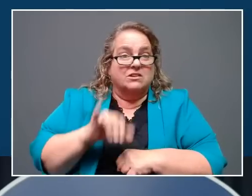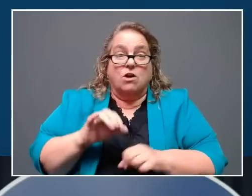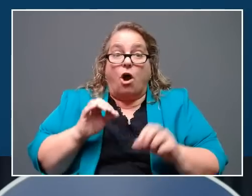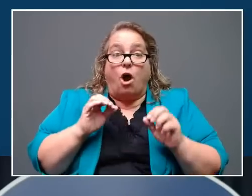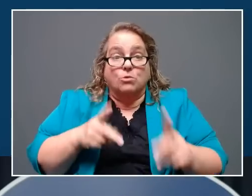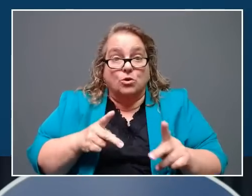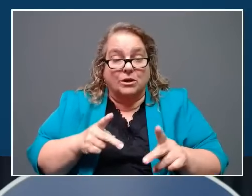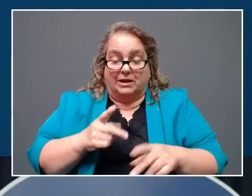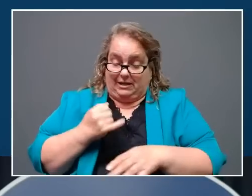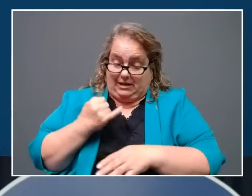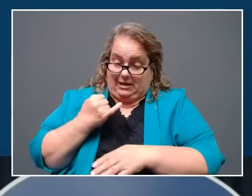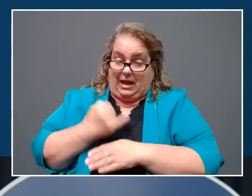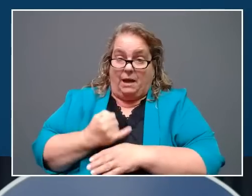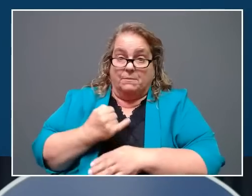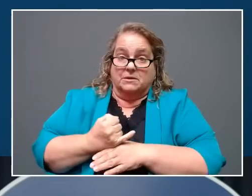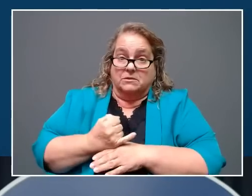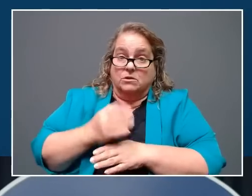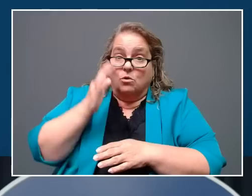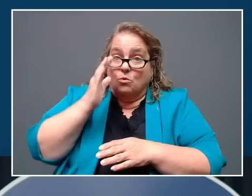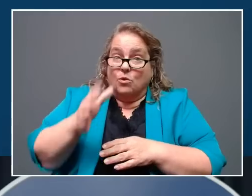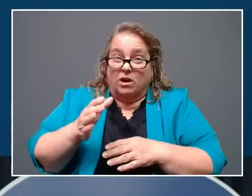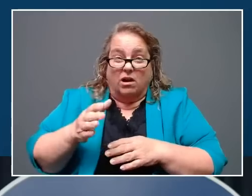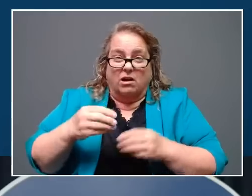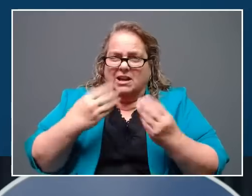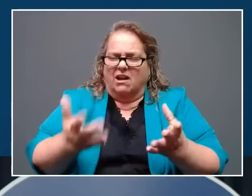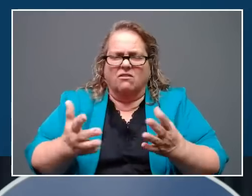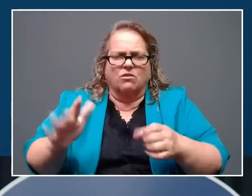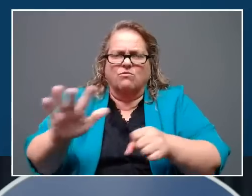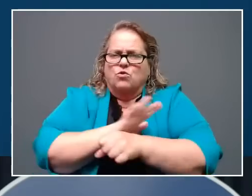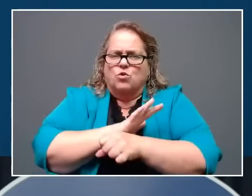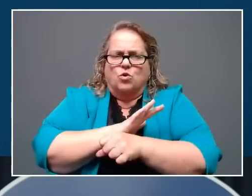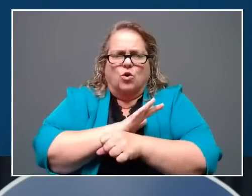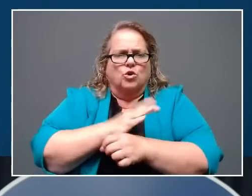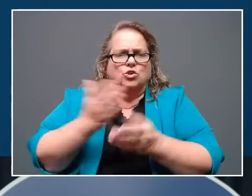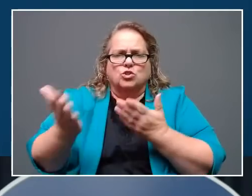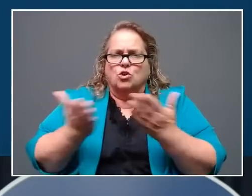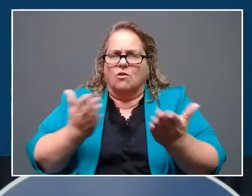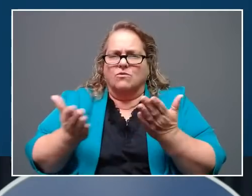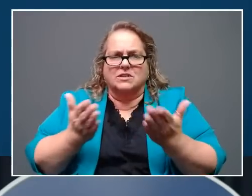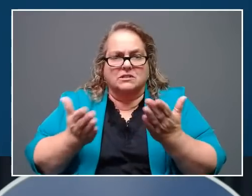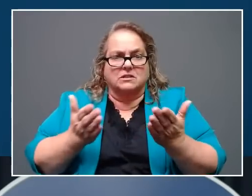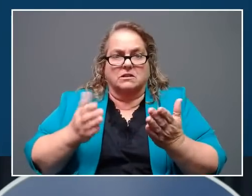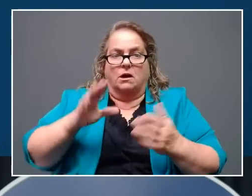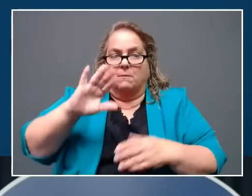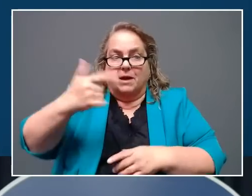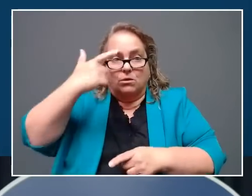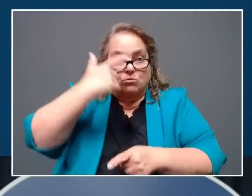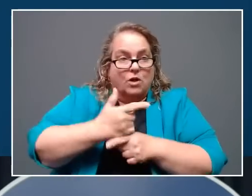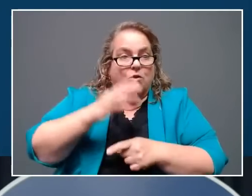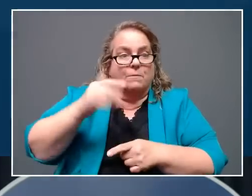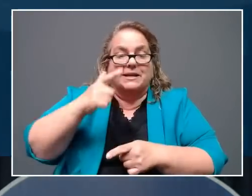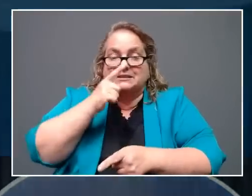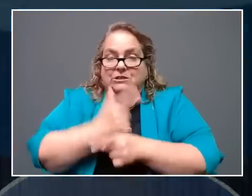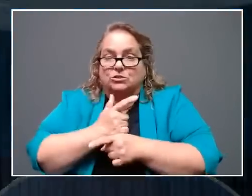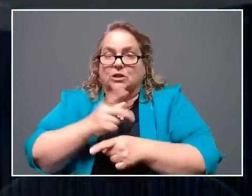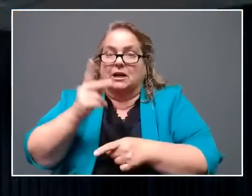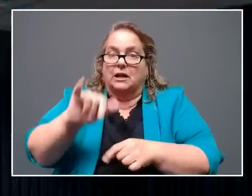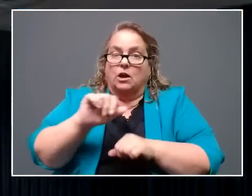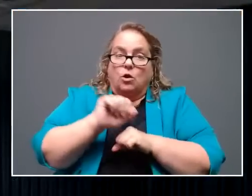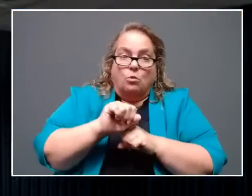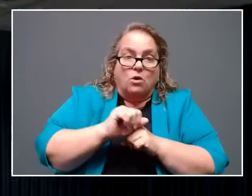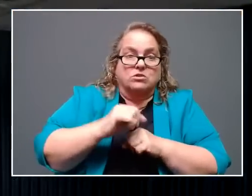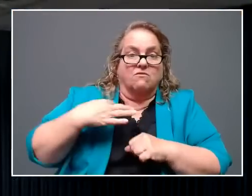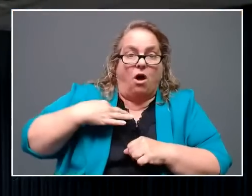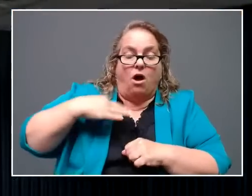is really providing wraparound services in a special way. They brought in Big Brothers, Big Sisters, Kentuckiana Works, Volunteers of America,